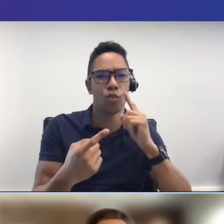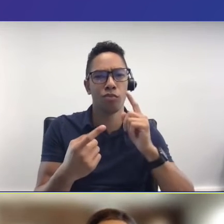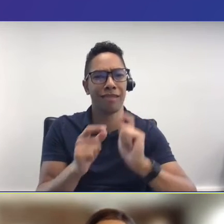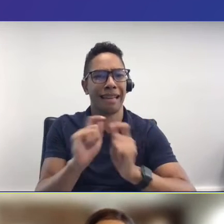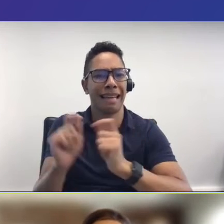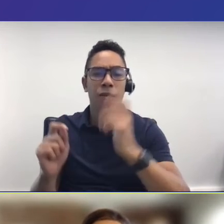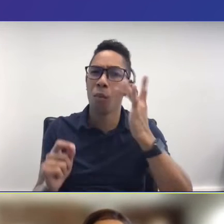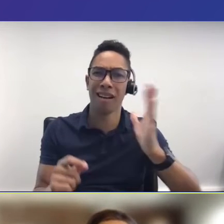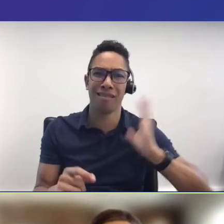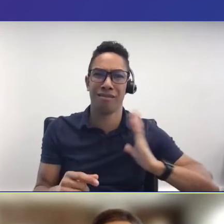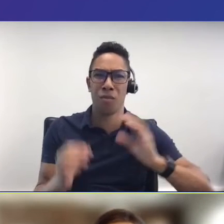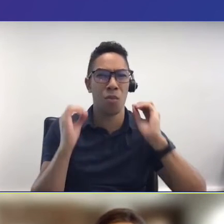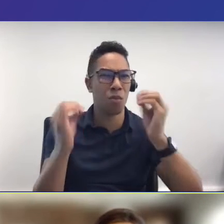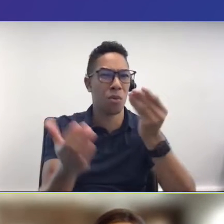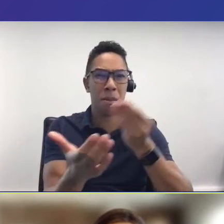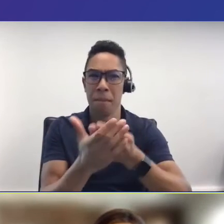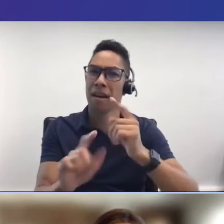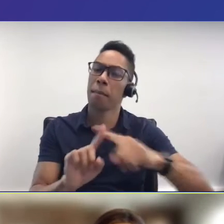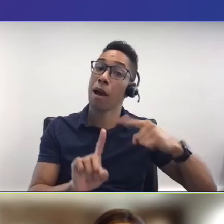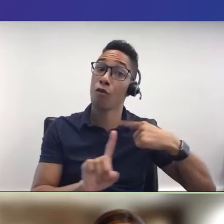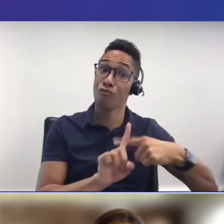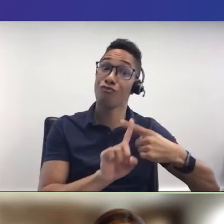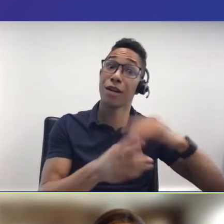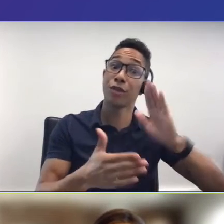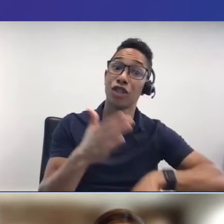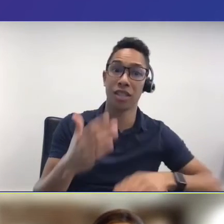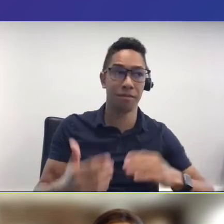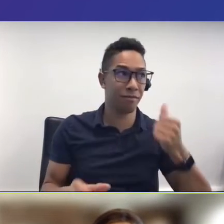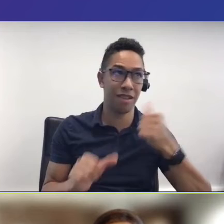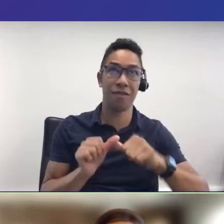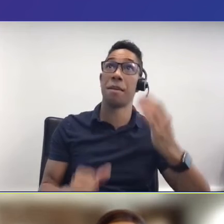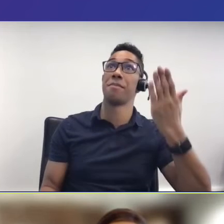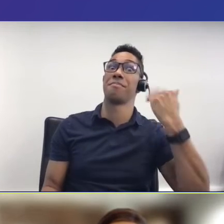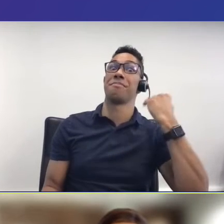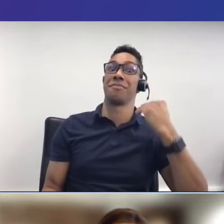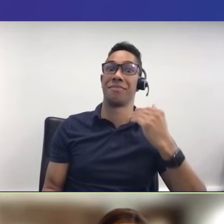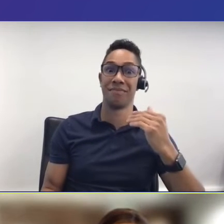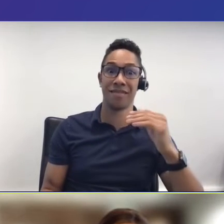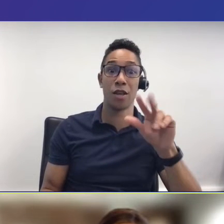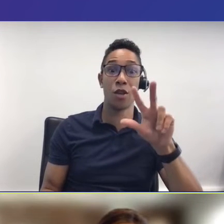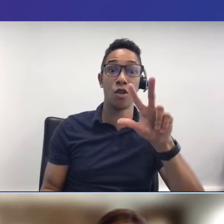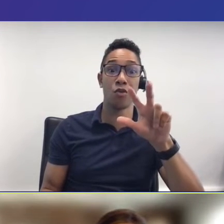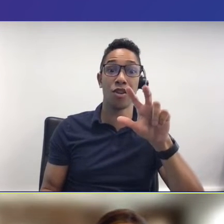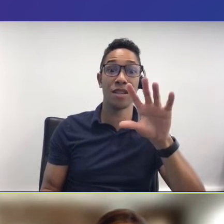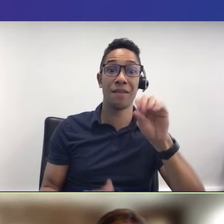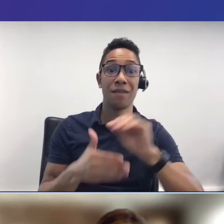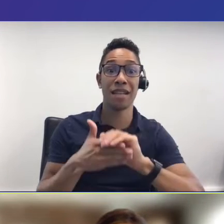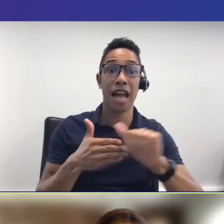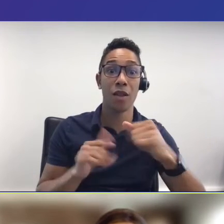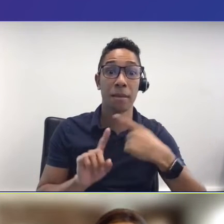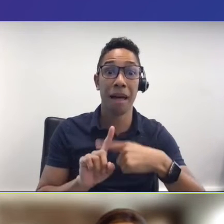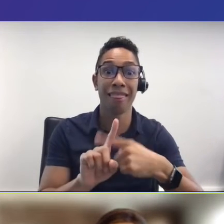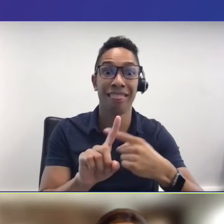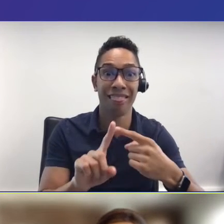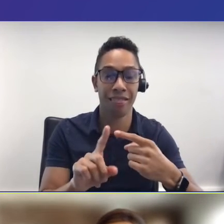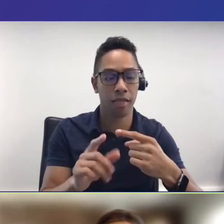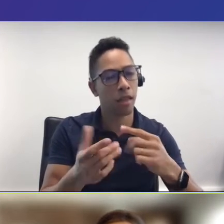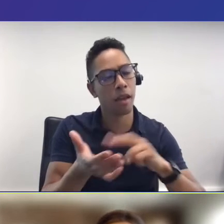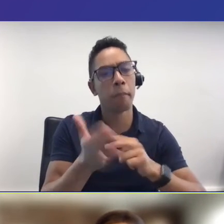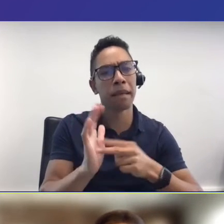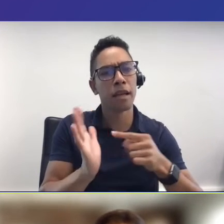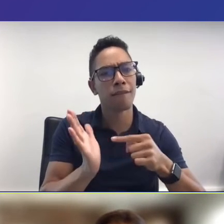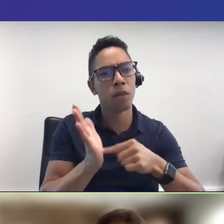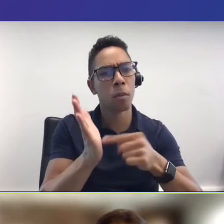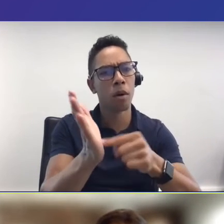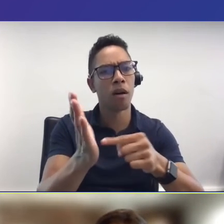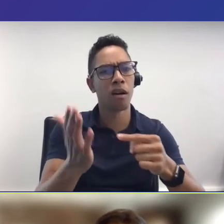money, but rent was incredibly cheap. Like my rent was $350. Not that it was nice, but it was affordable. And